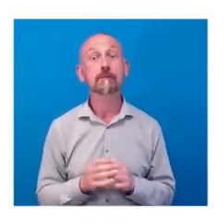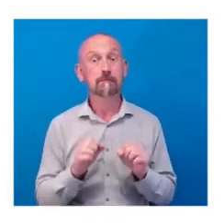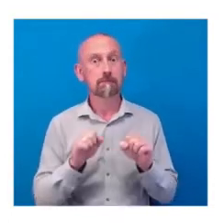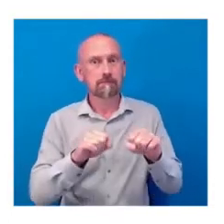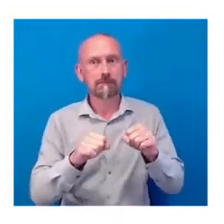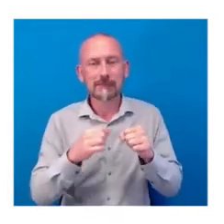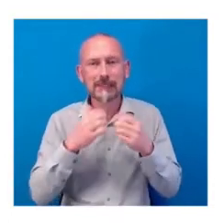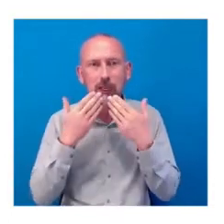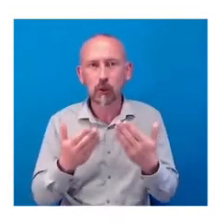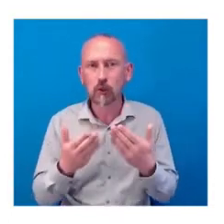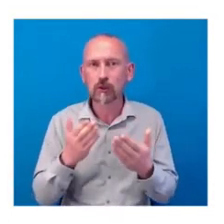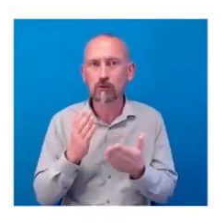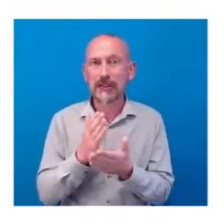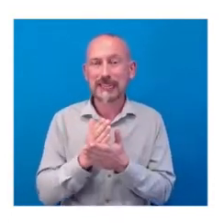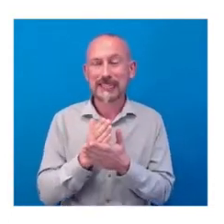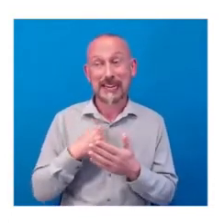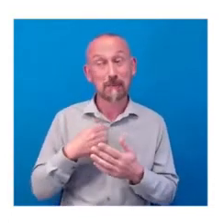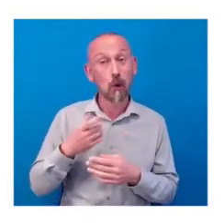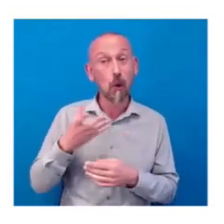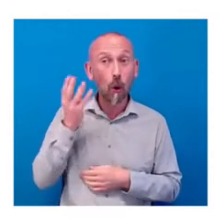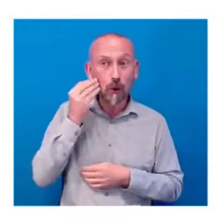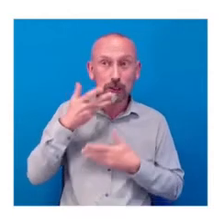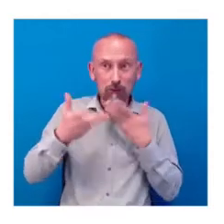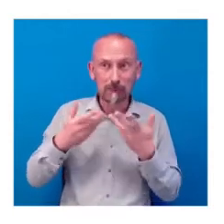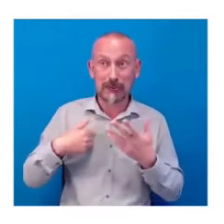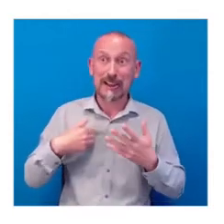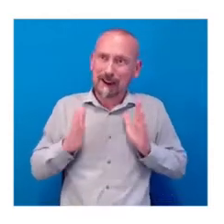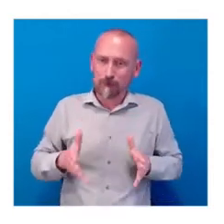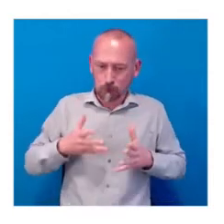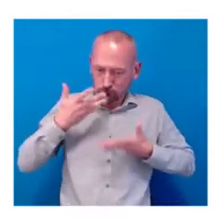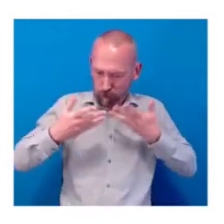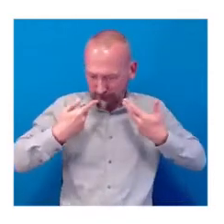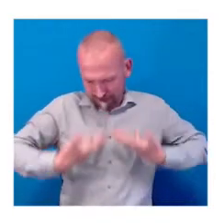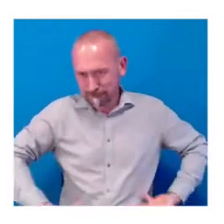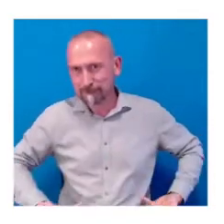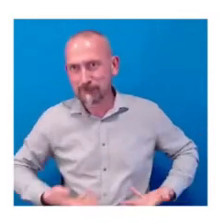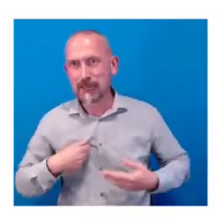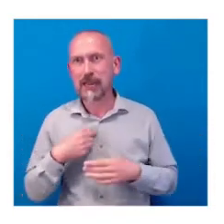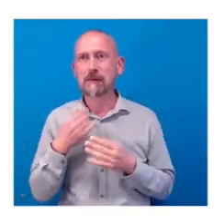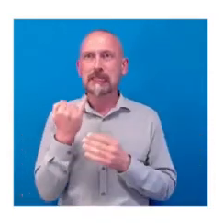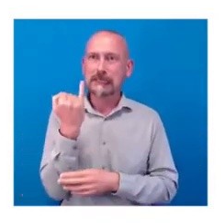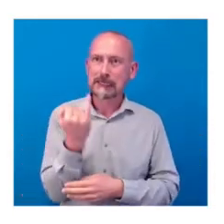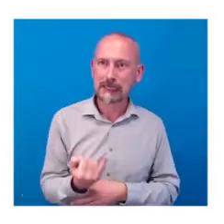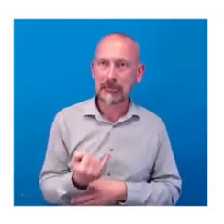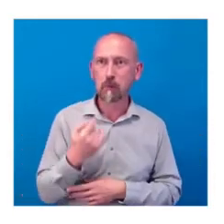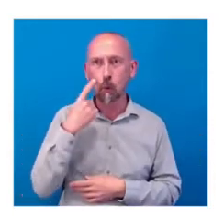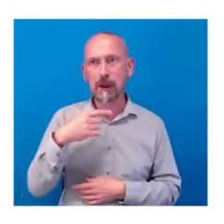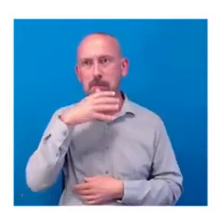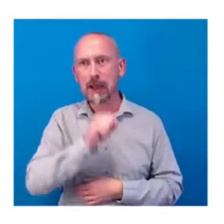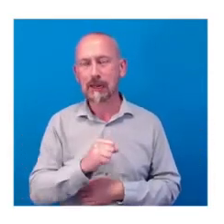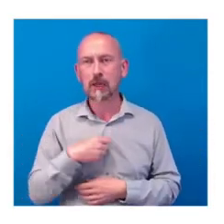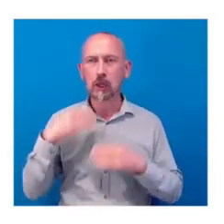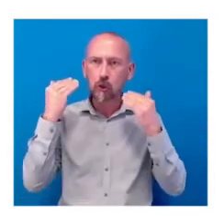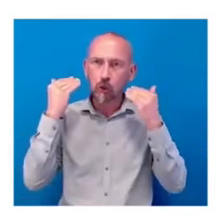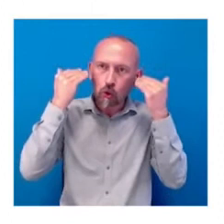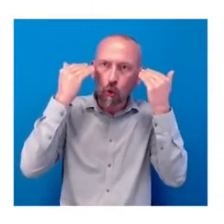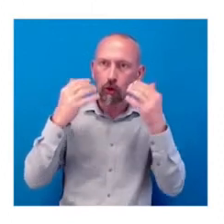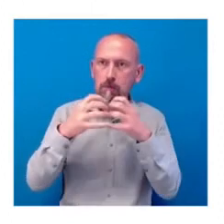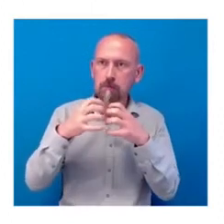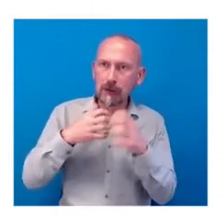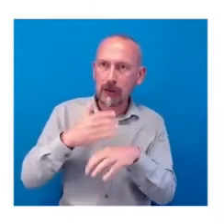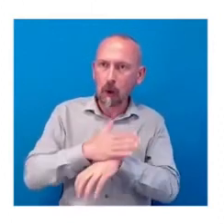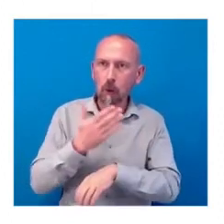started by describing myself in my introduction. So I'm a slim white male, I've got short brown hair, I wear glasses, and for